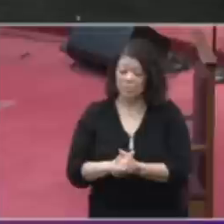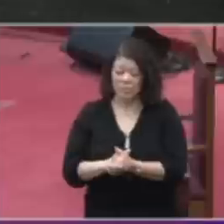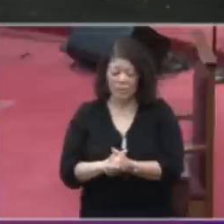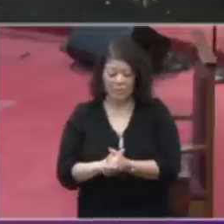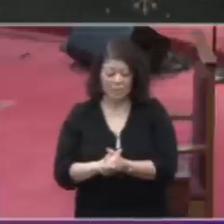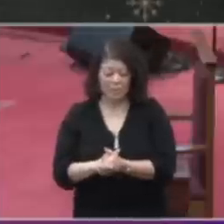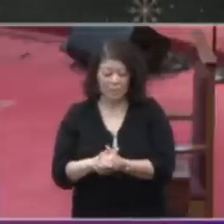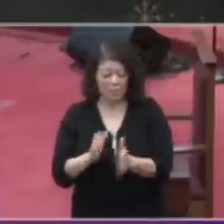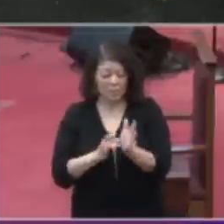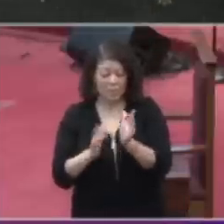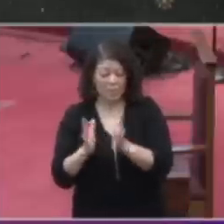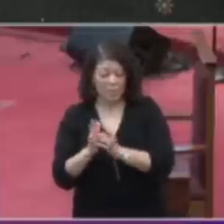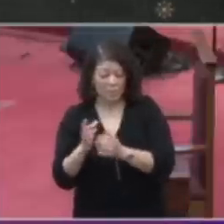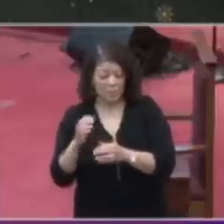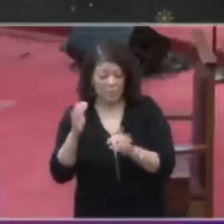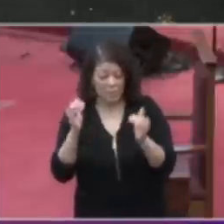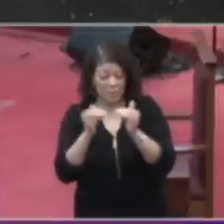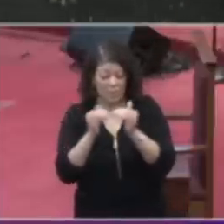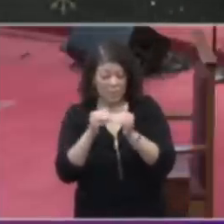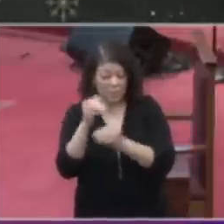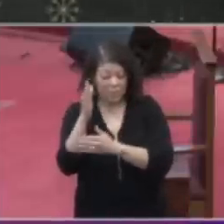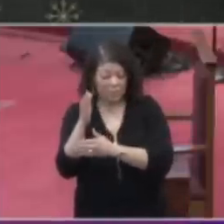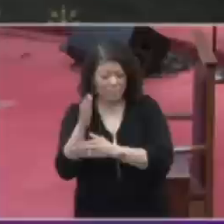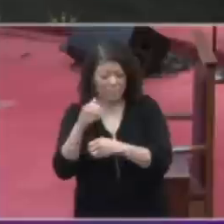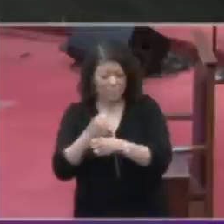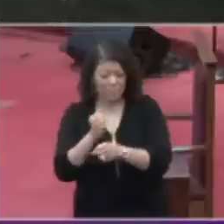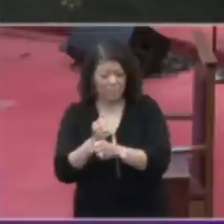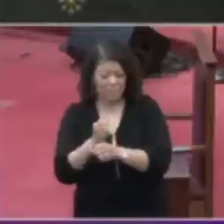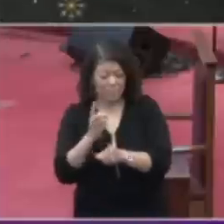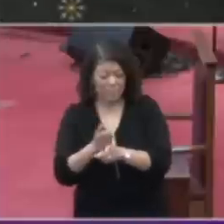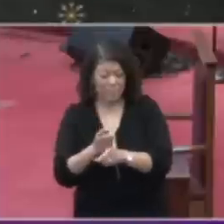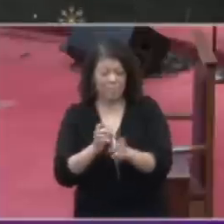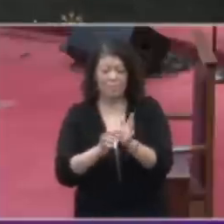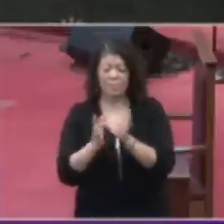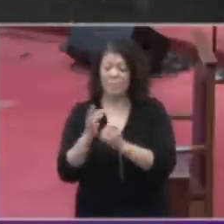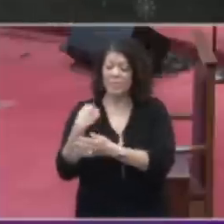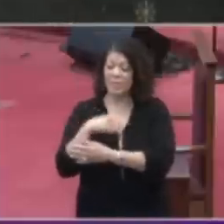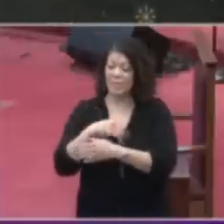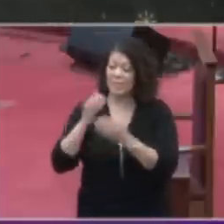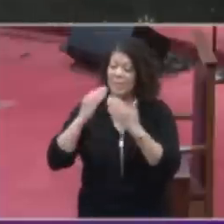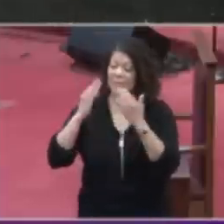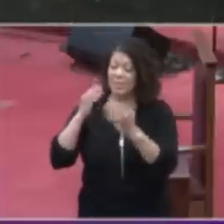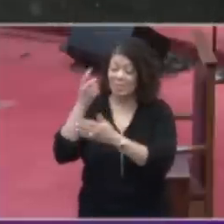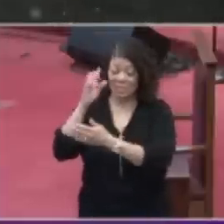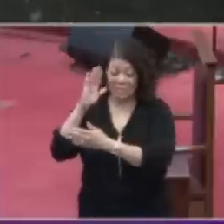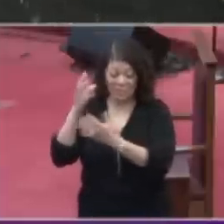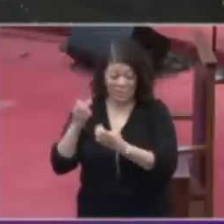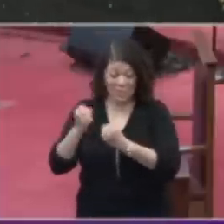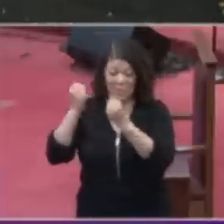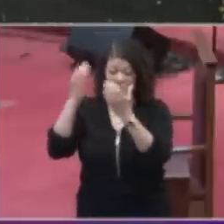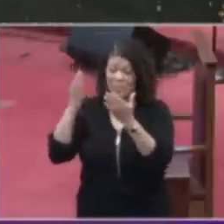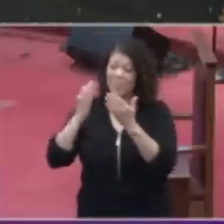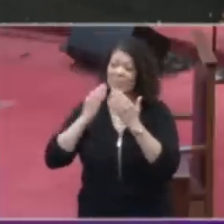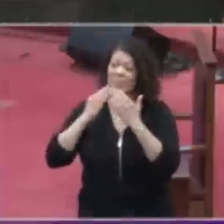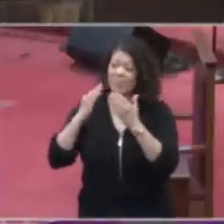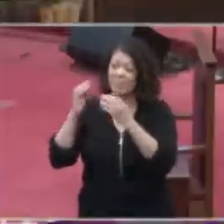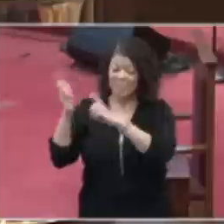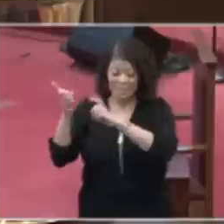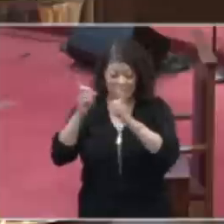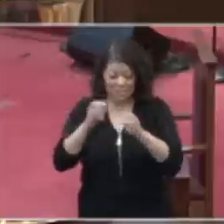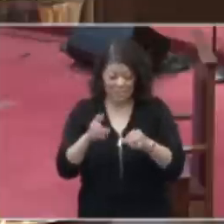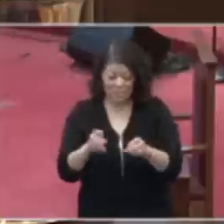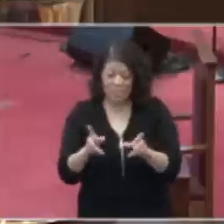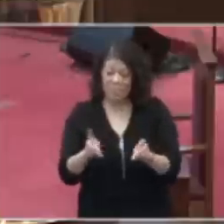so, Jesus, we love you. We thank you for your sacrifice. Thank you for giving us the opportunity for